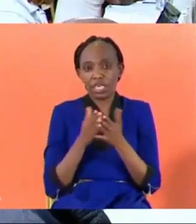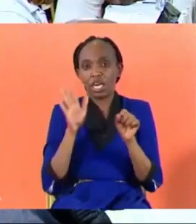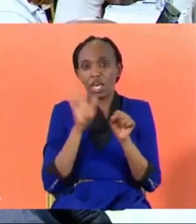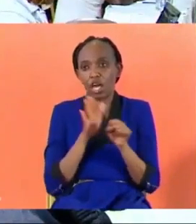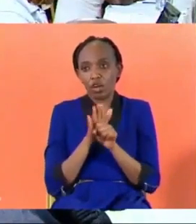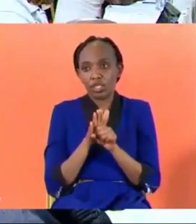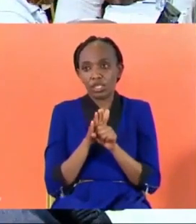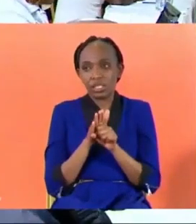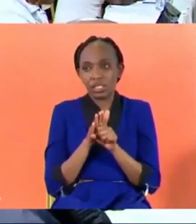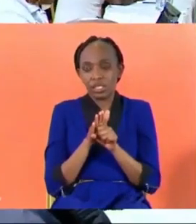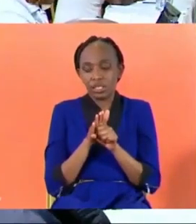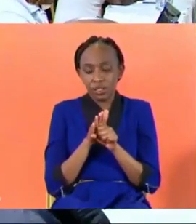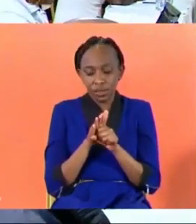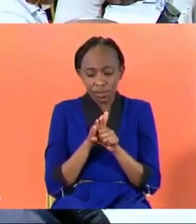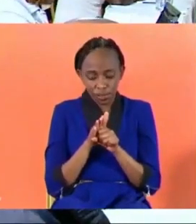in terms of statistics,